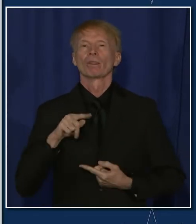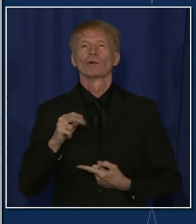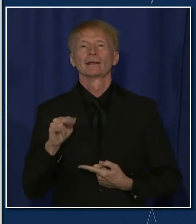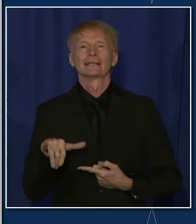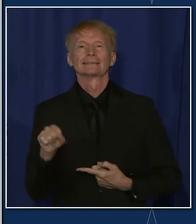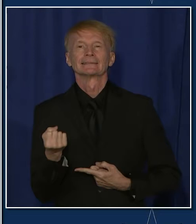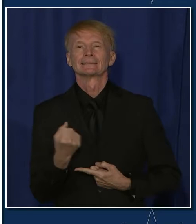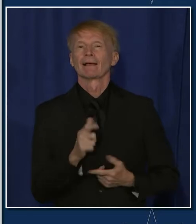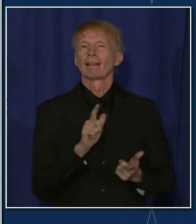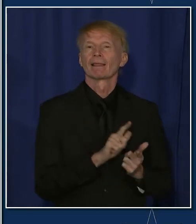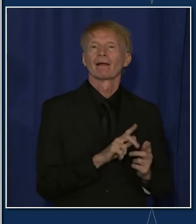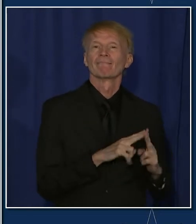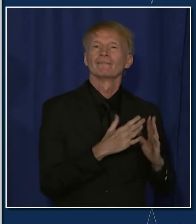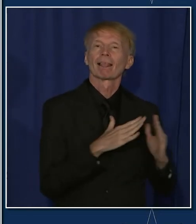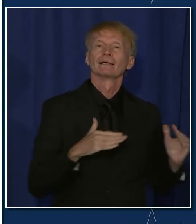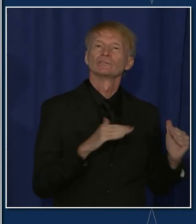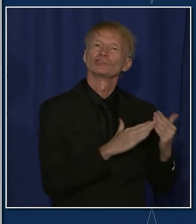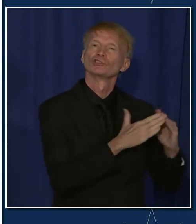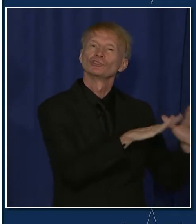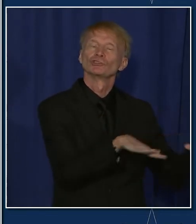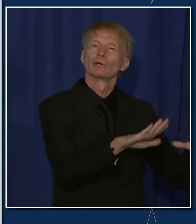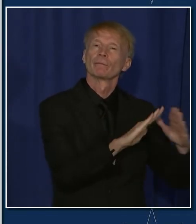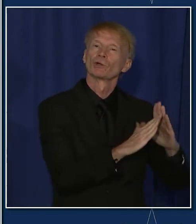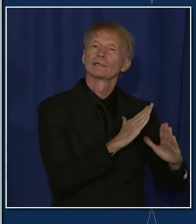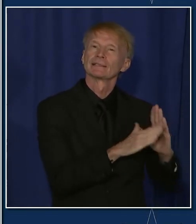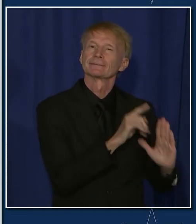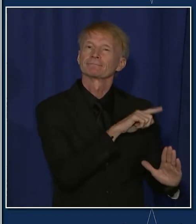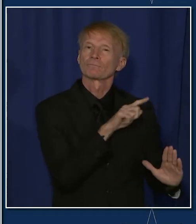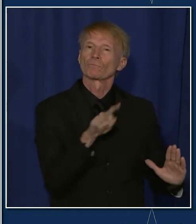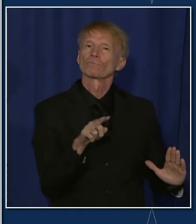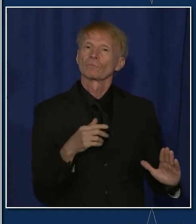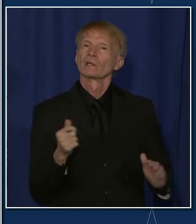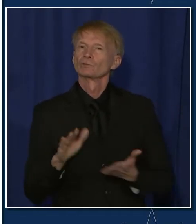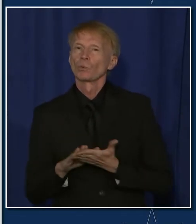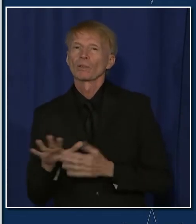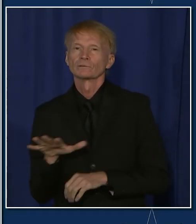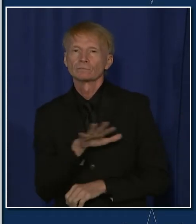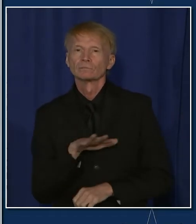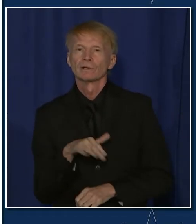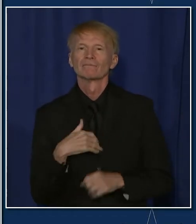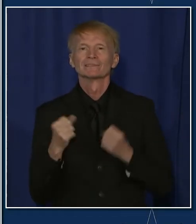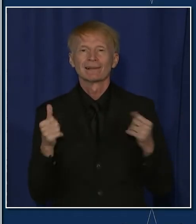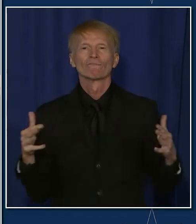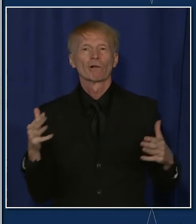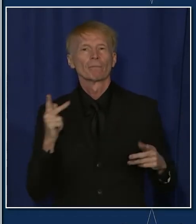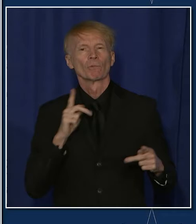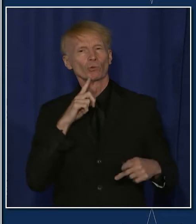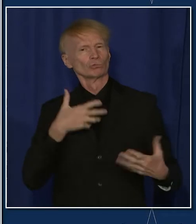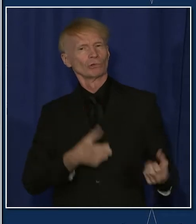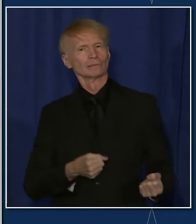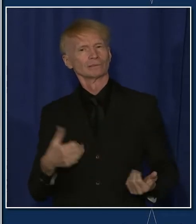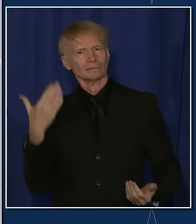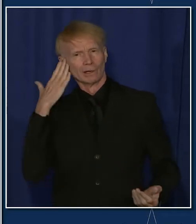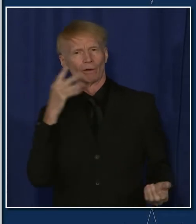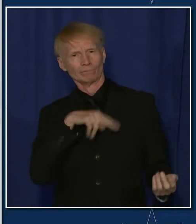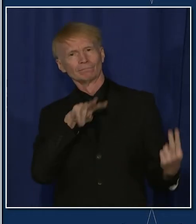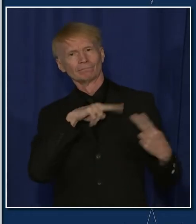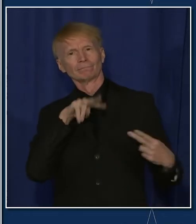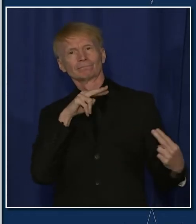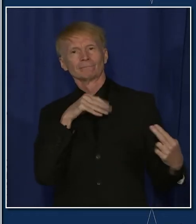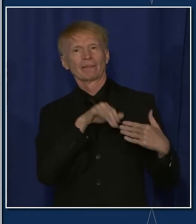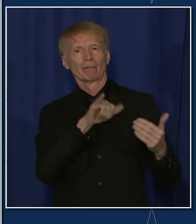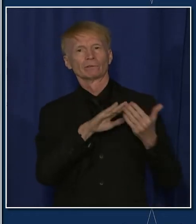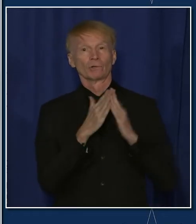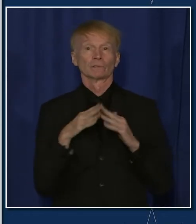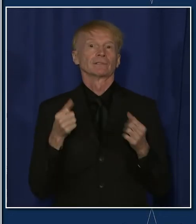Village community and was at one of our schools. So we have several regional providers that are trusted in those communities. And so we knew there was